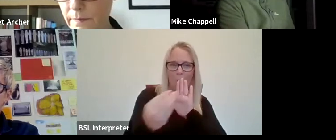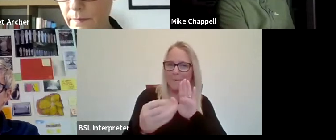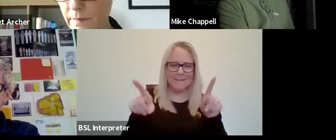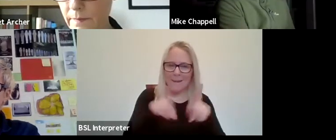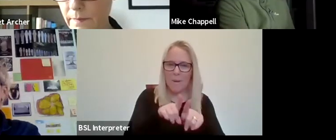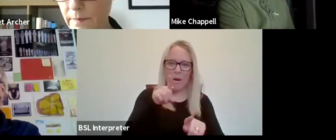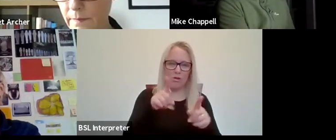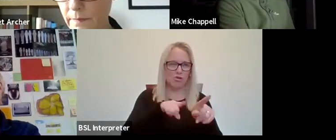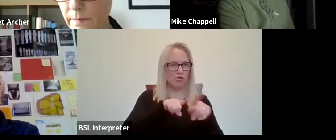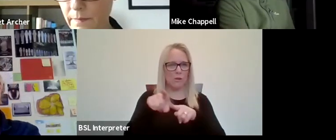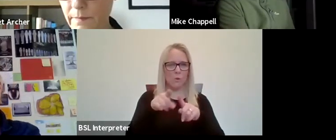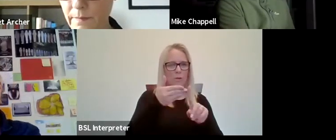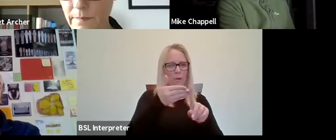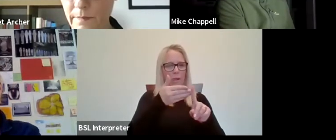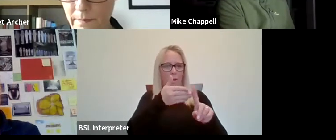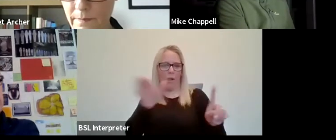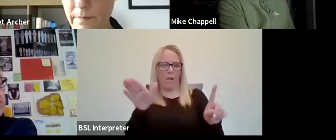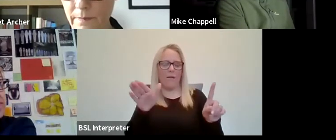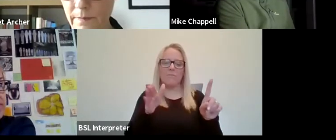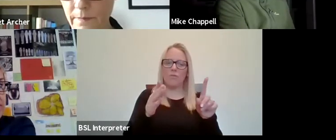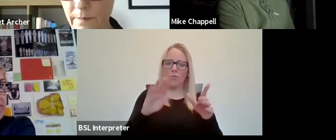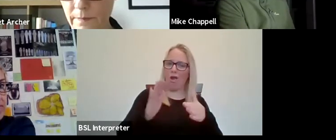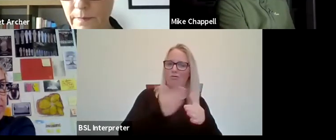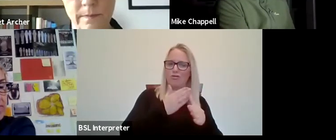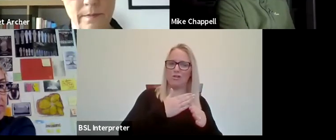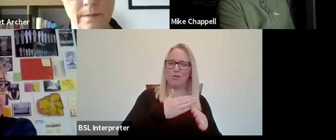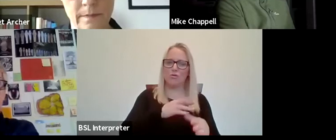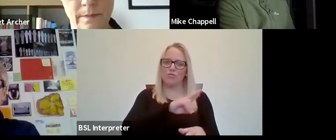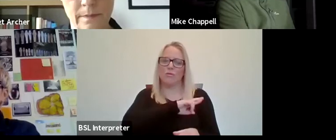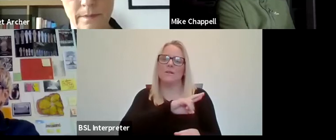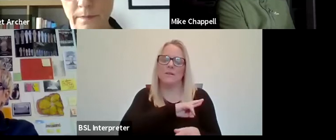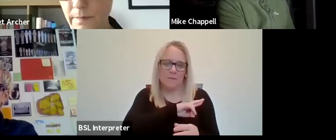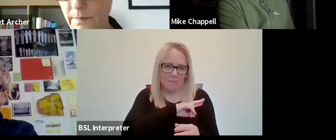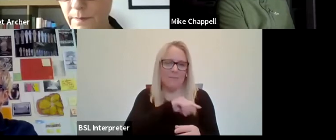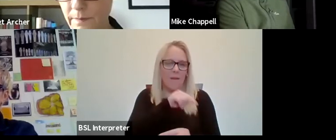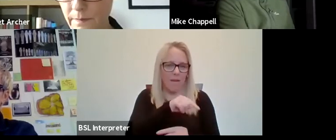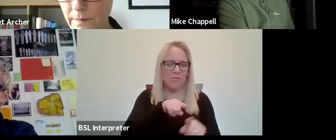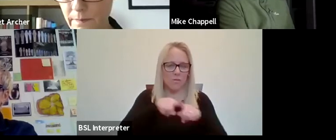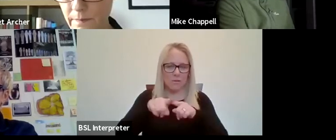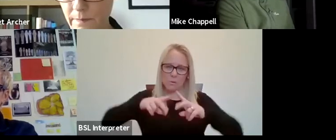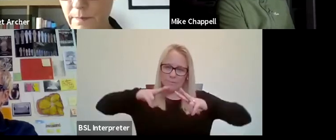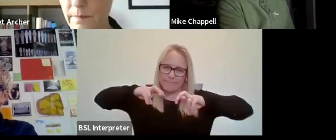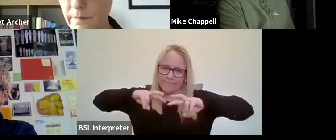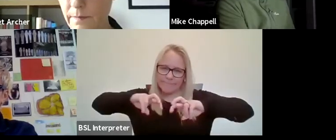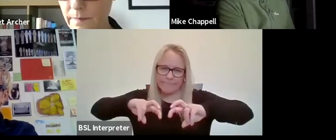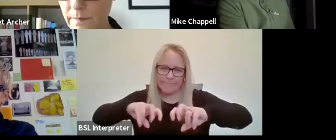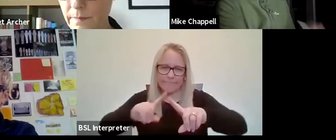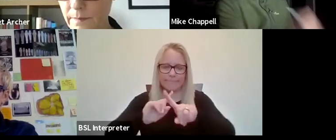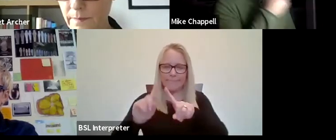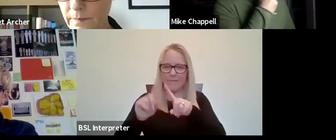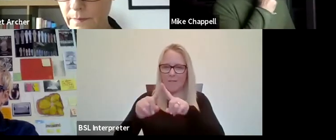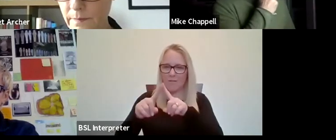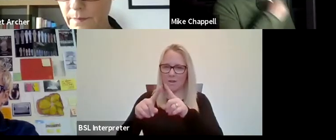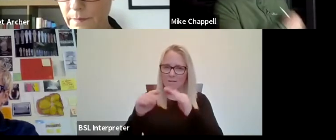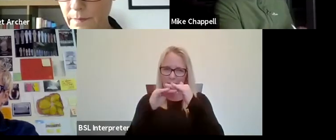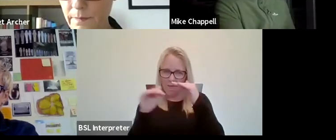kind of deviate from the original function and to really kind of explore different layers of obstruction that are sent to